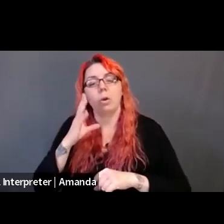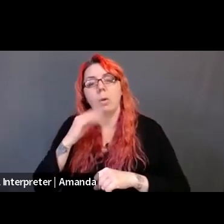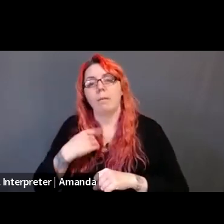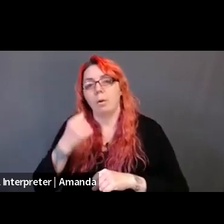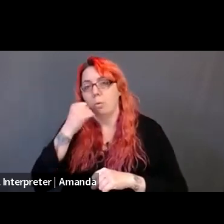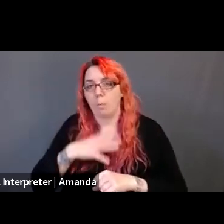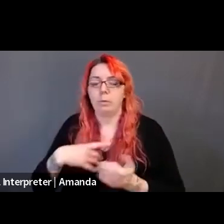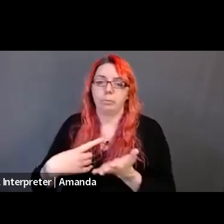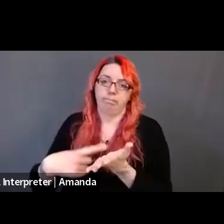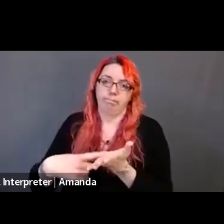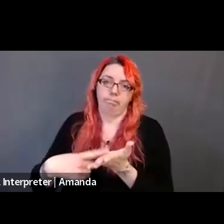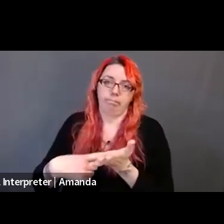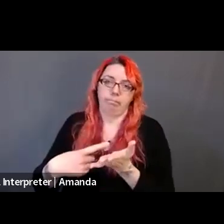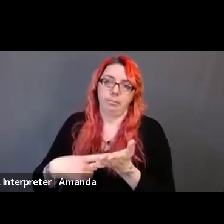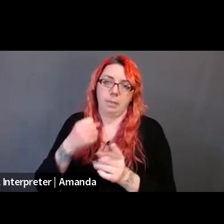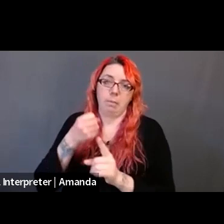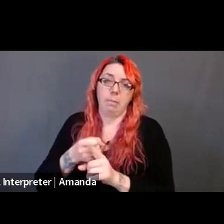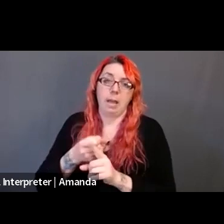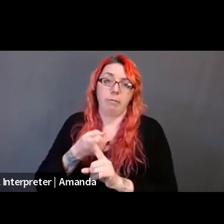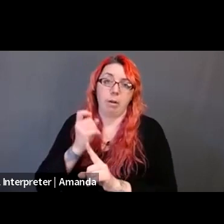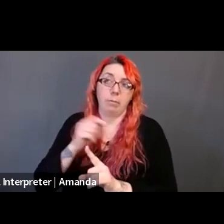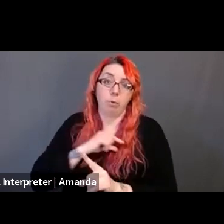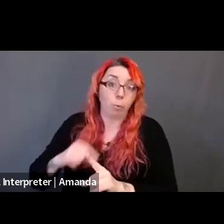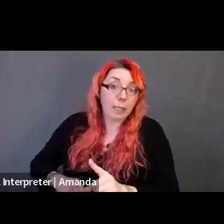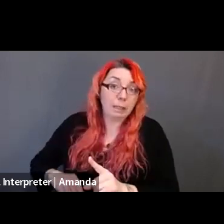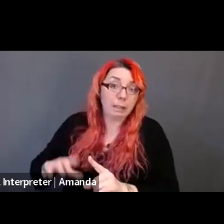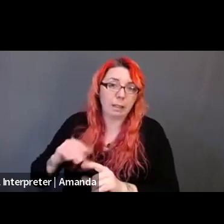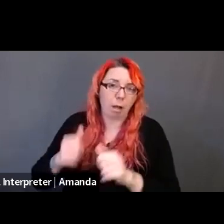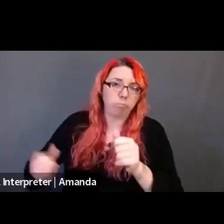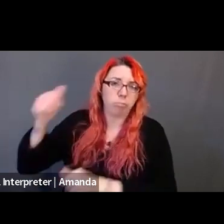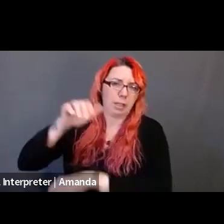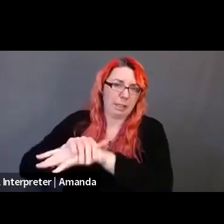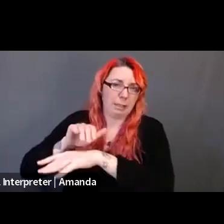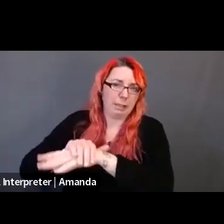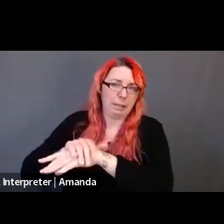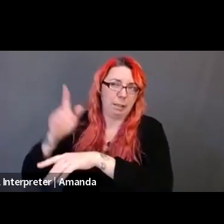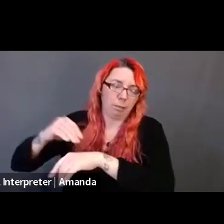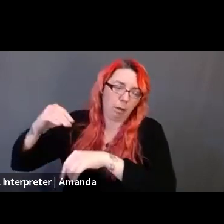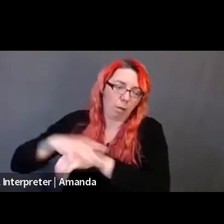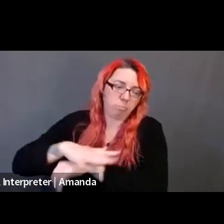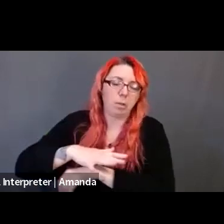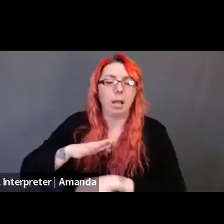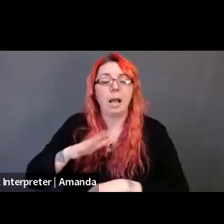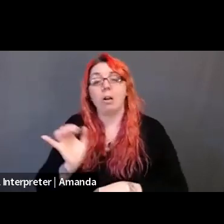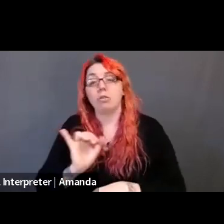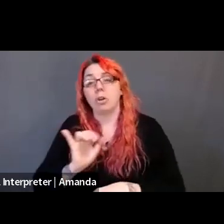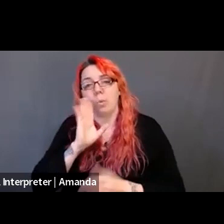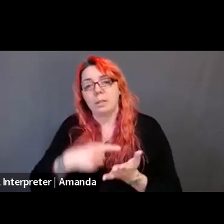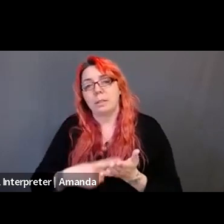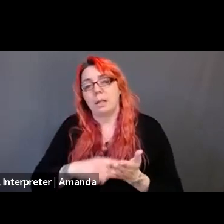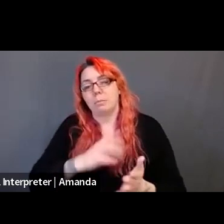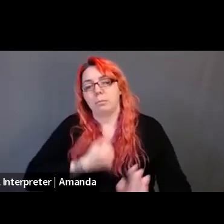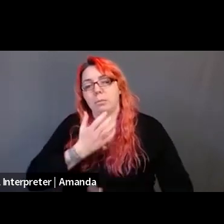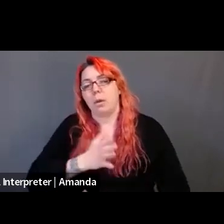the dynamic of discussions around the Queen's passing and her own differential experience as an Indigenous woman